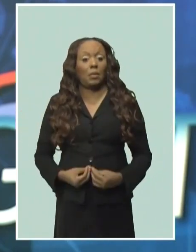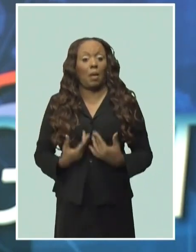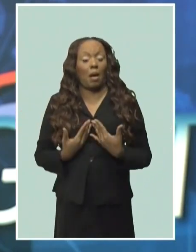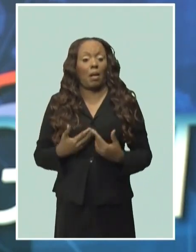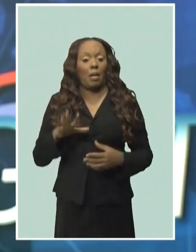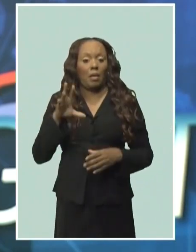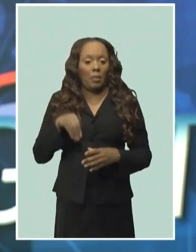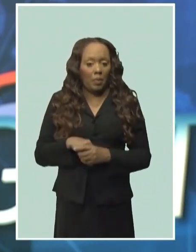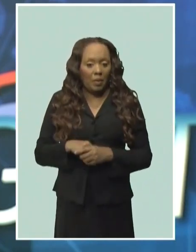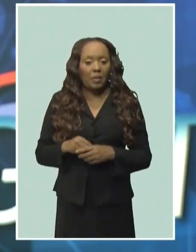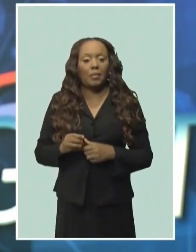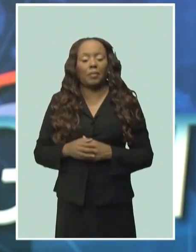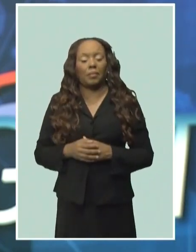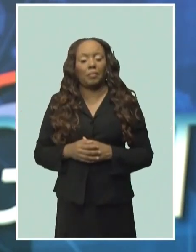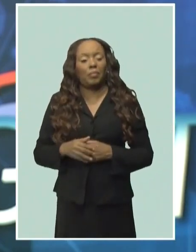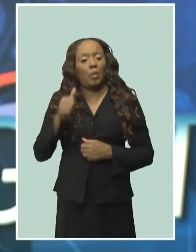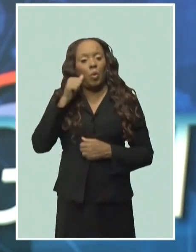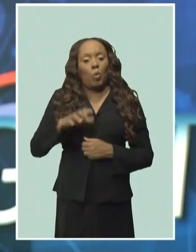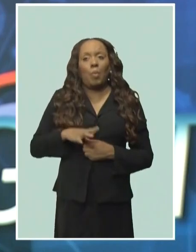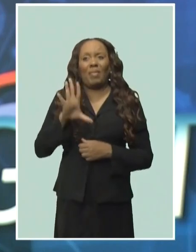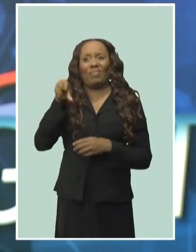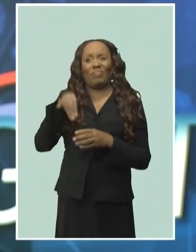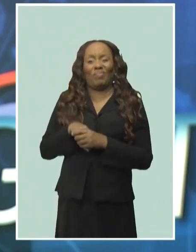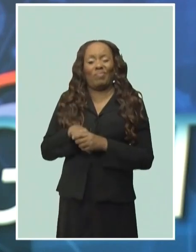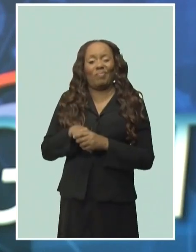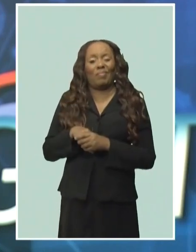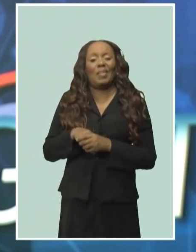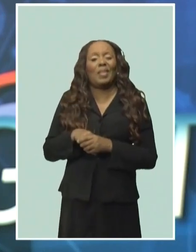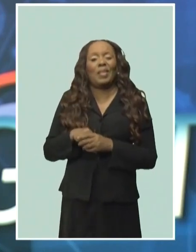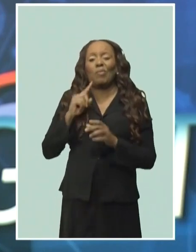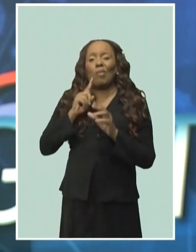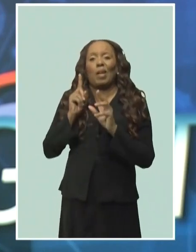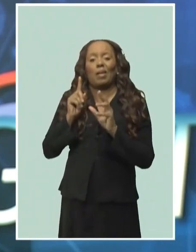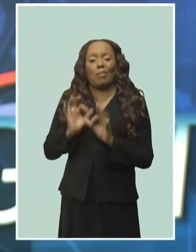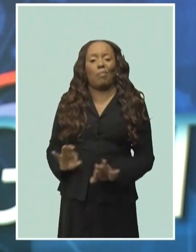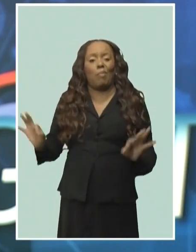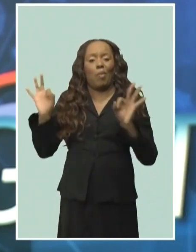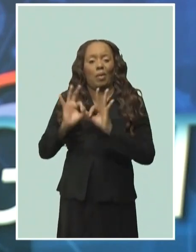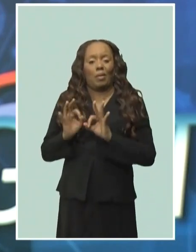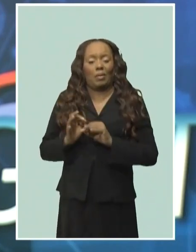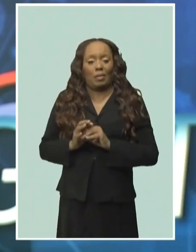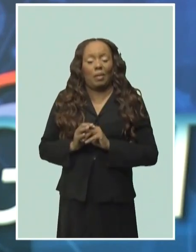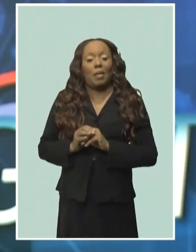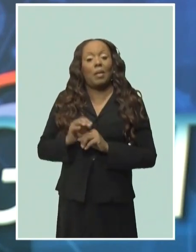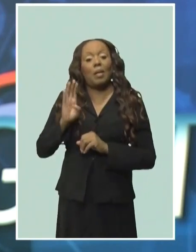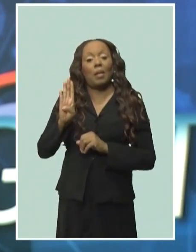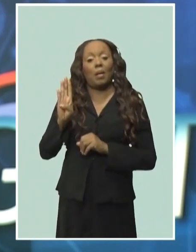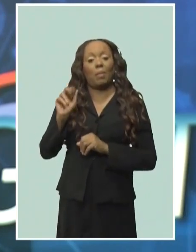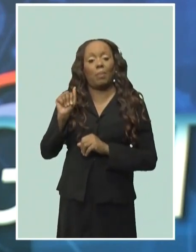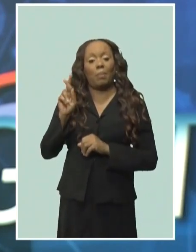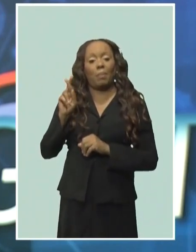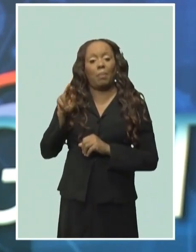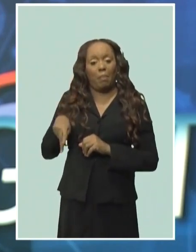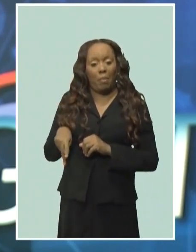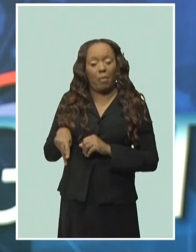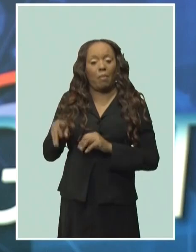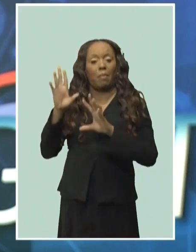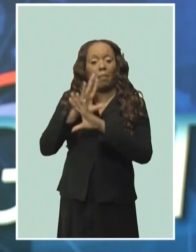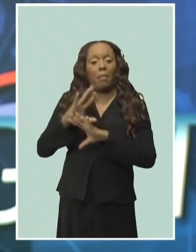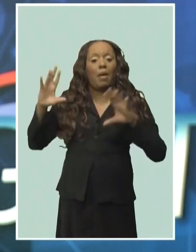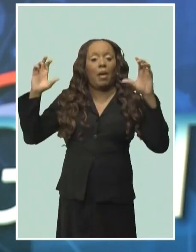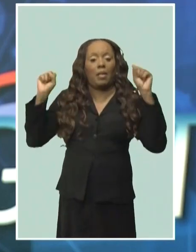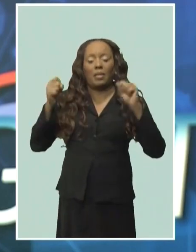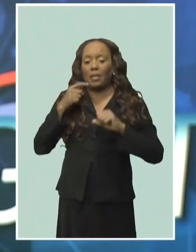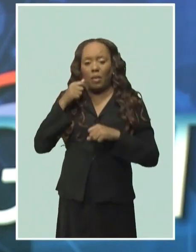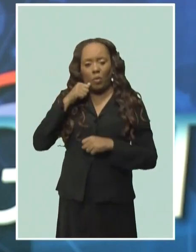women participation in society is essential. The Barbados Association of Retired Persons acknowledged the strides made by women